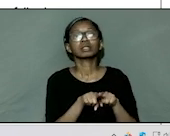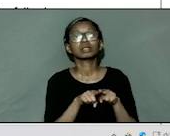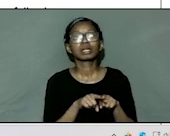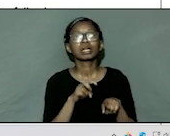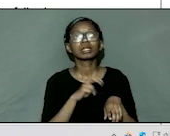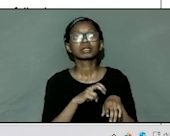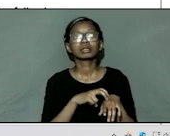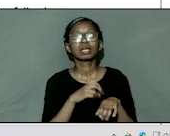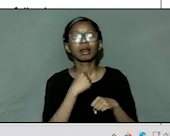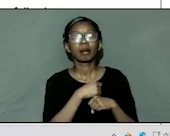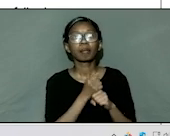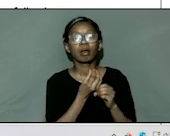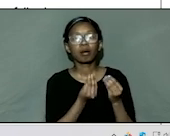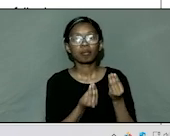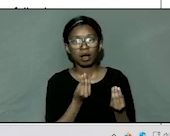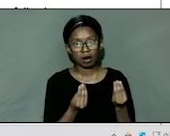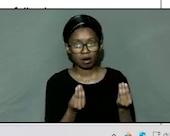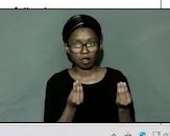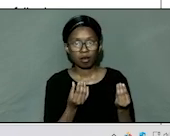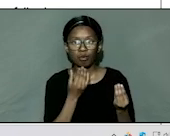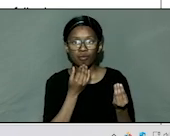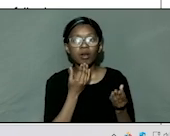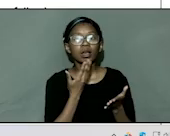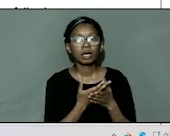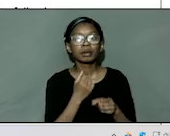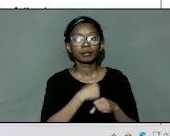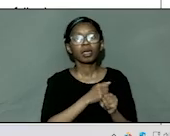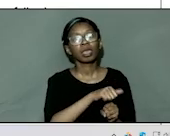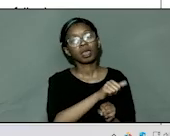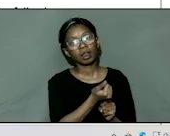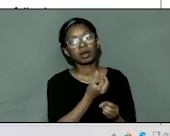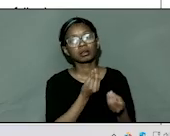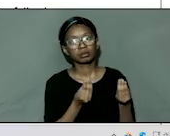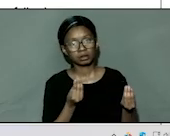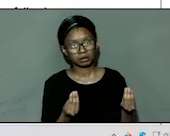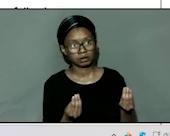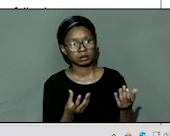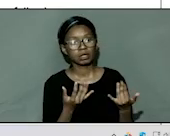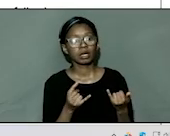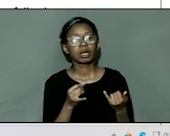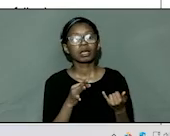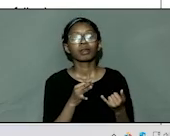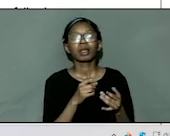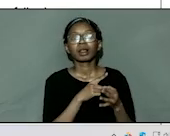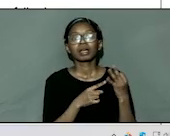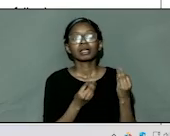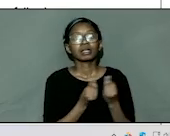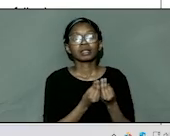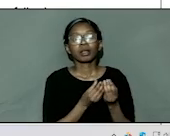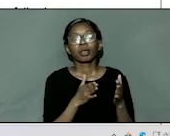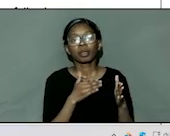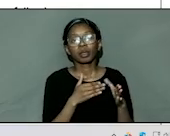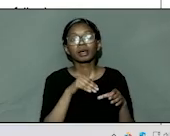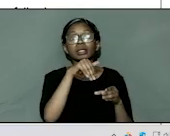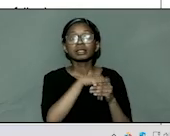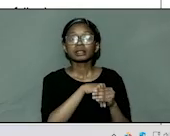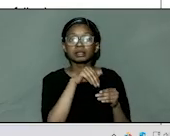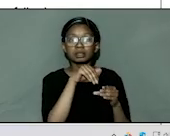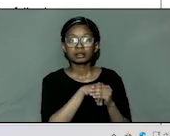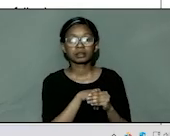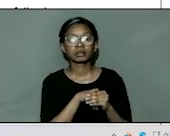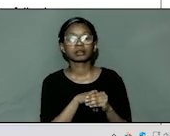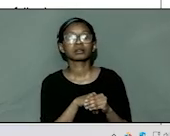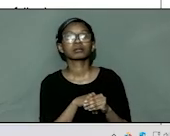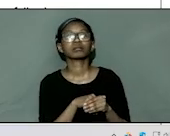offspring. If those three factors are not involved within a population, then we would know that in